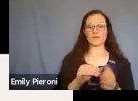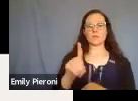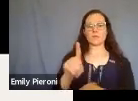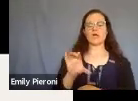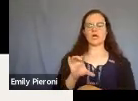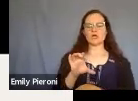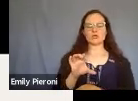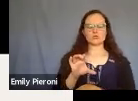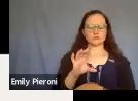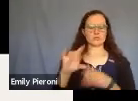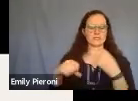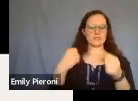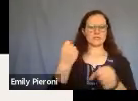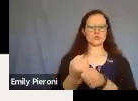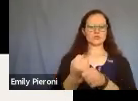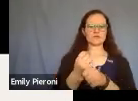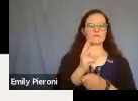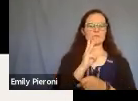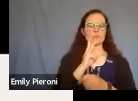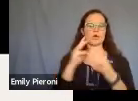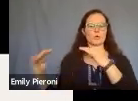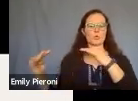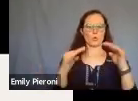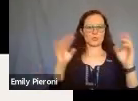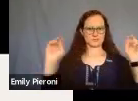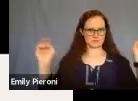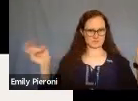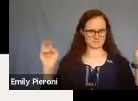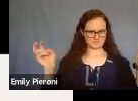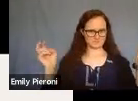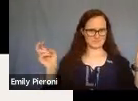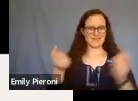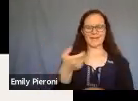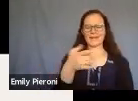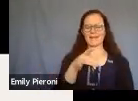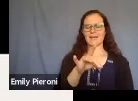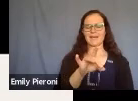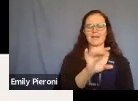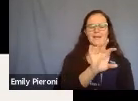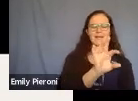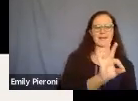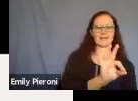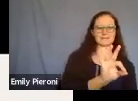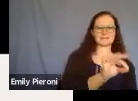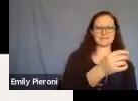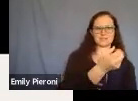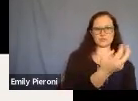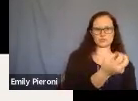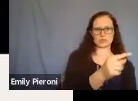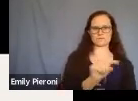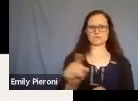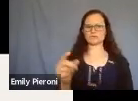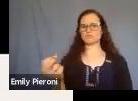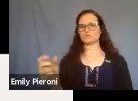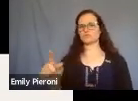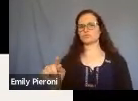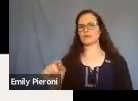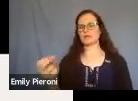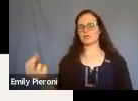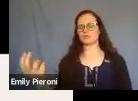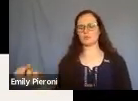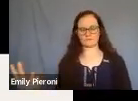Water Wars in New Mexico, 1912 to 2012, edited by